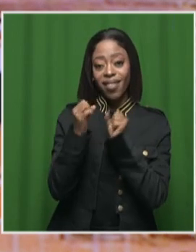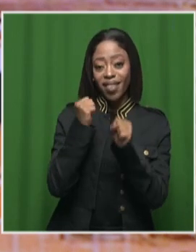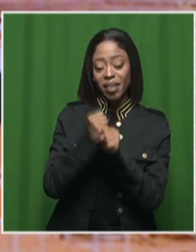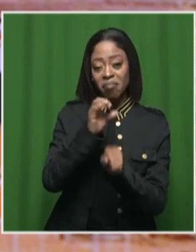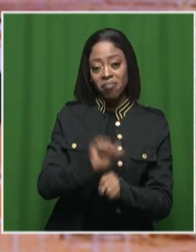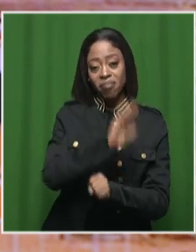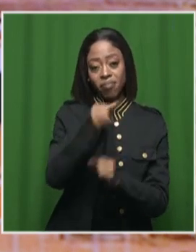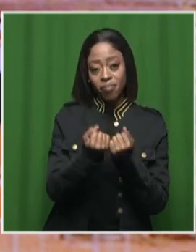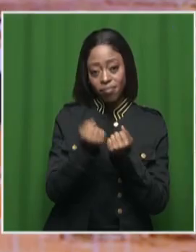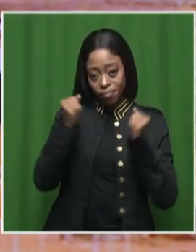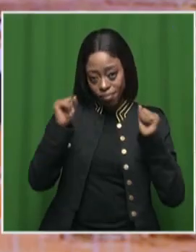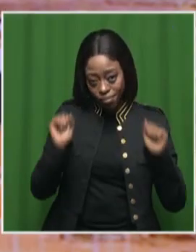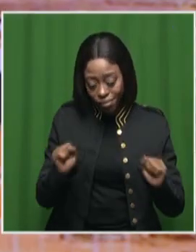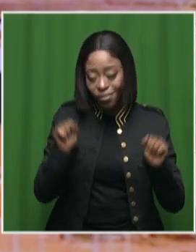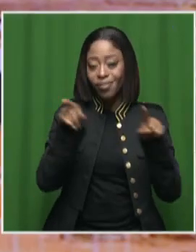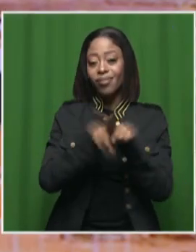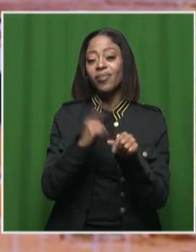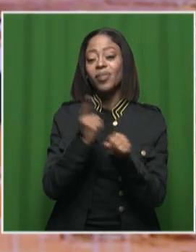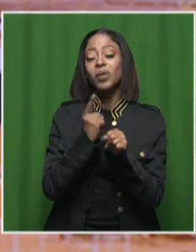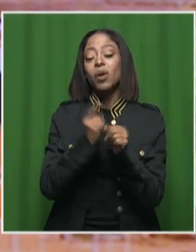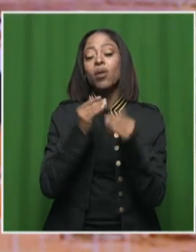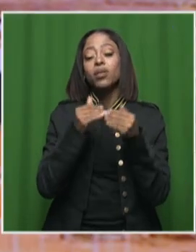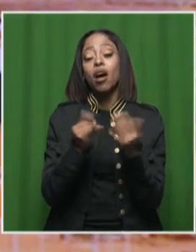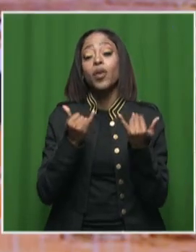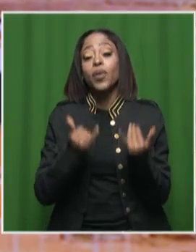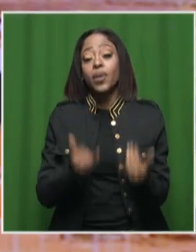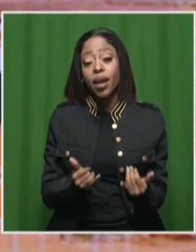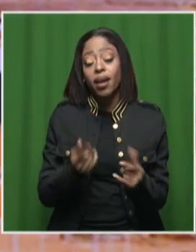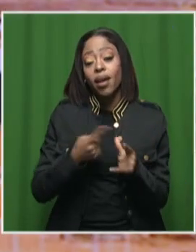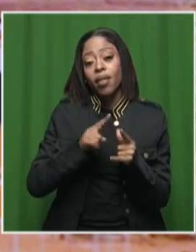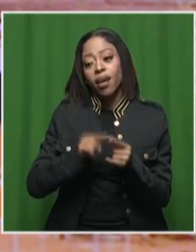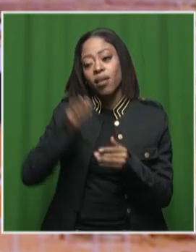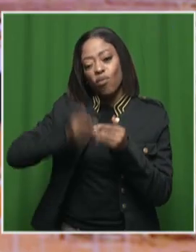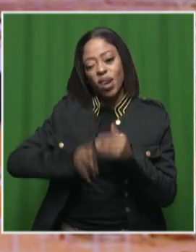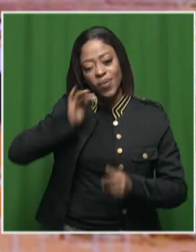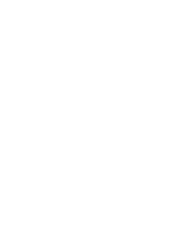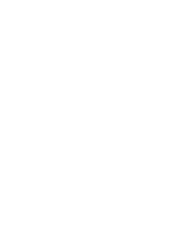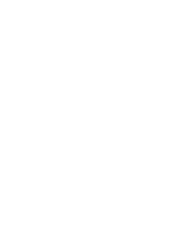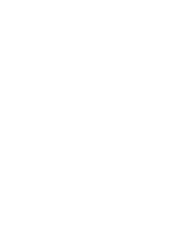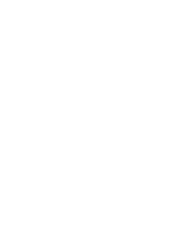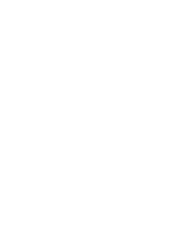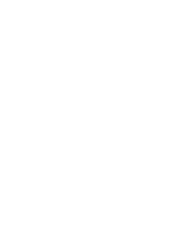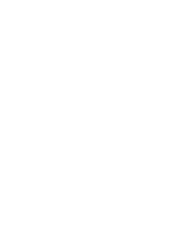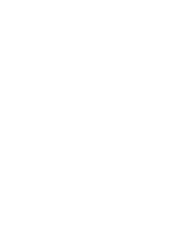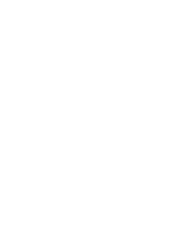Africa's democracy. And it starts today, and it will carry on tomorrow as well.